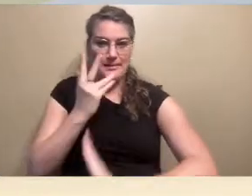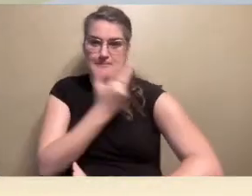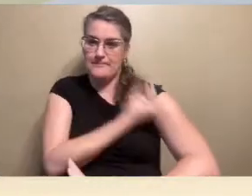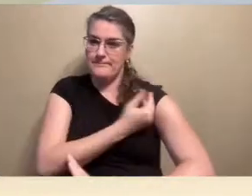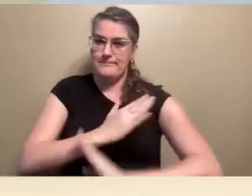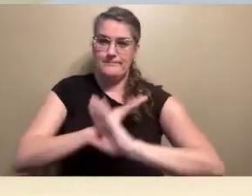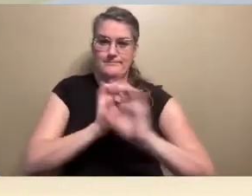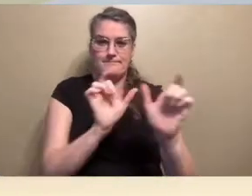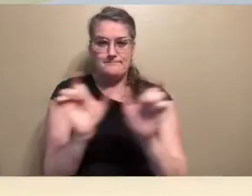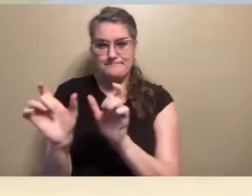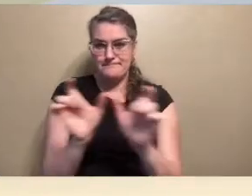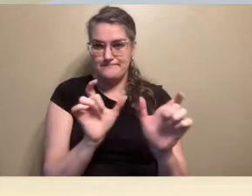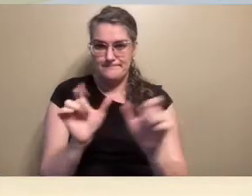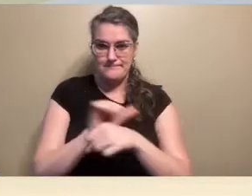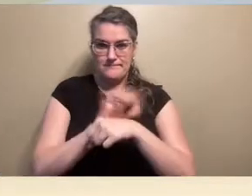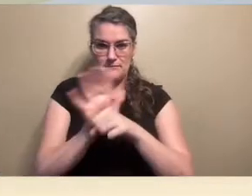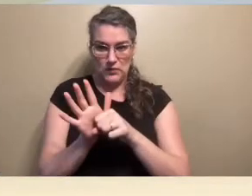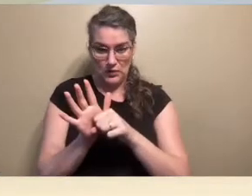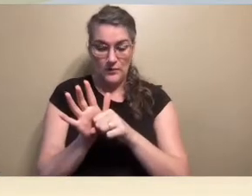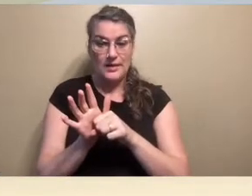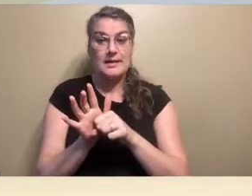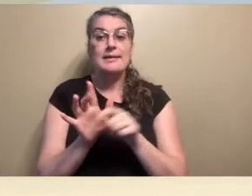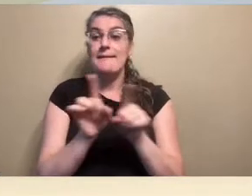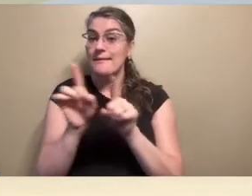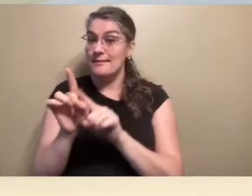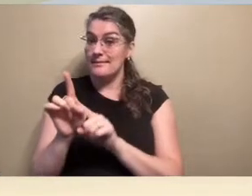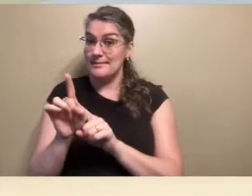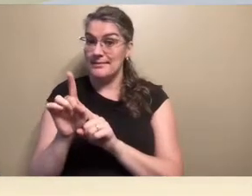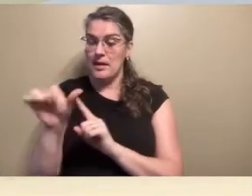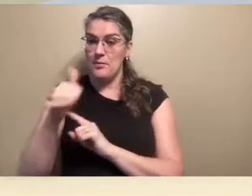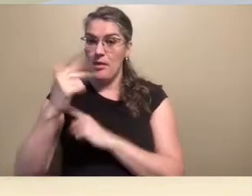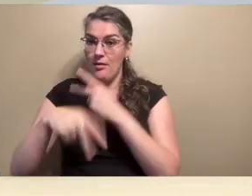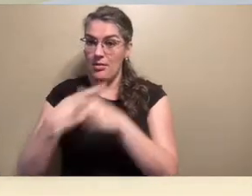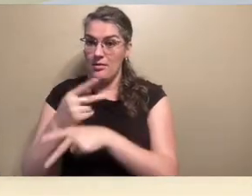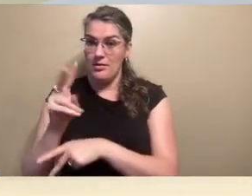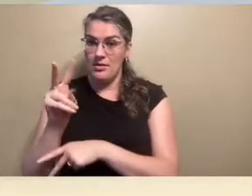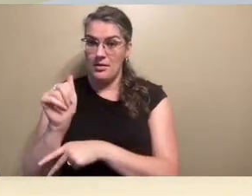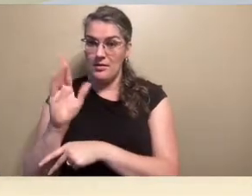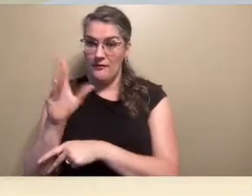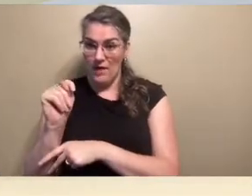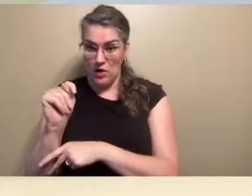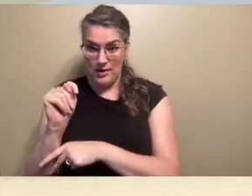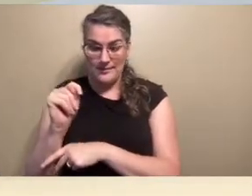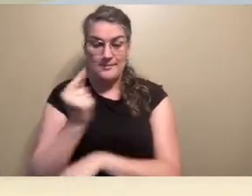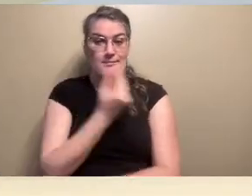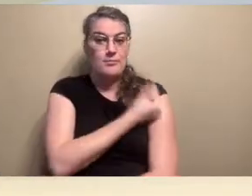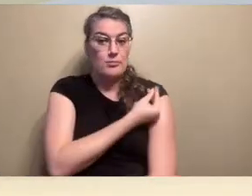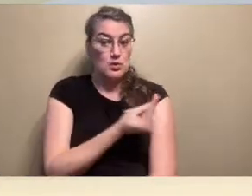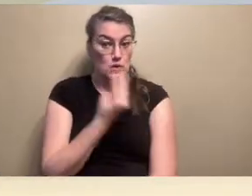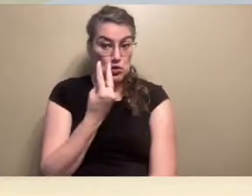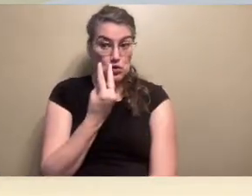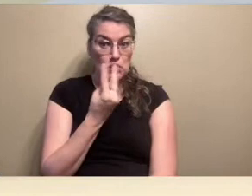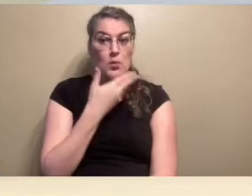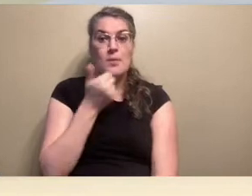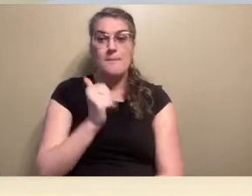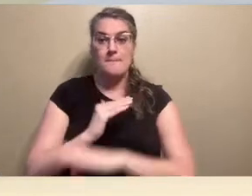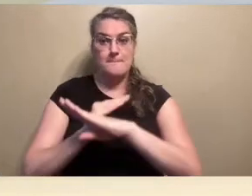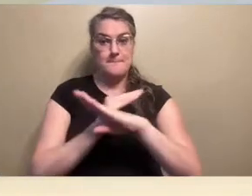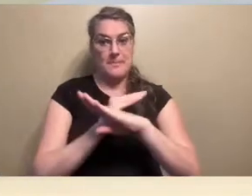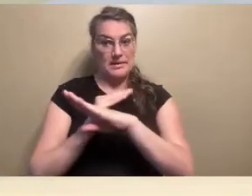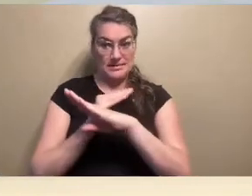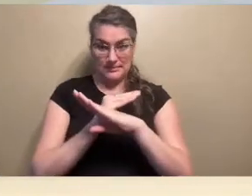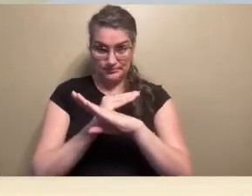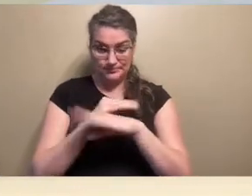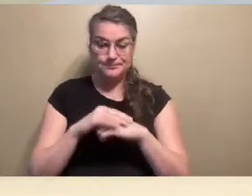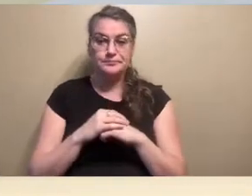COVID-19, including the variants of concern. So those are all good, but currently we still have a large number